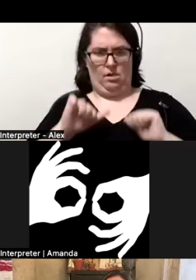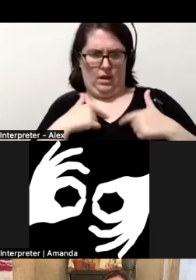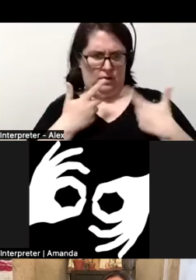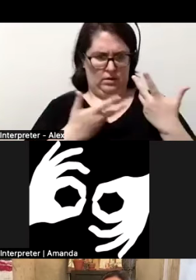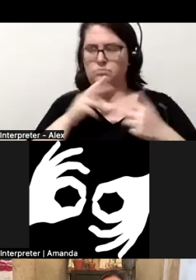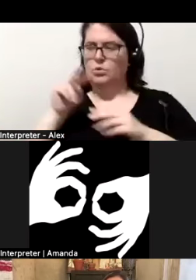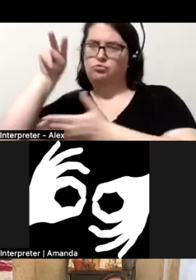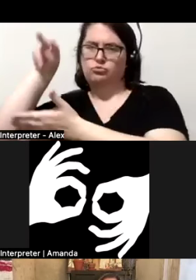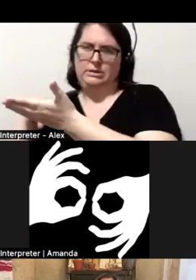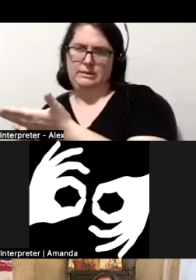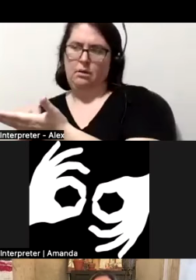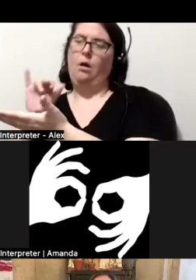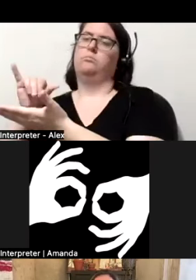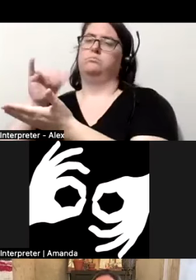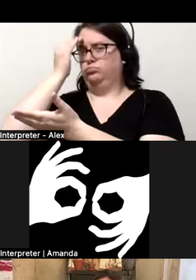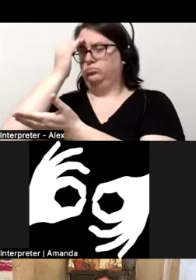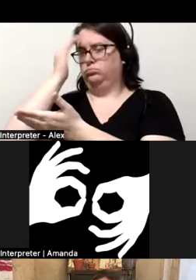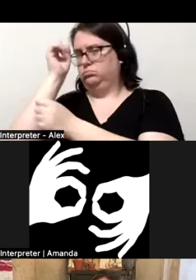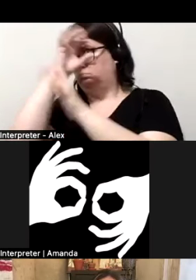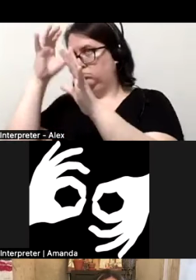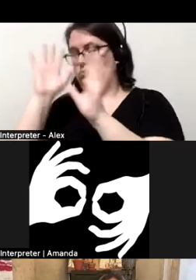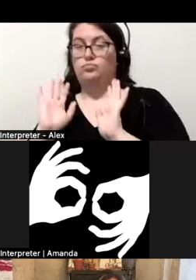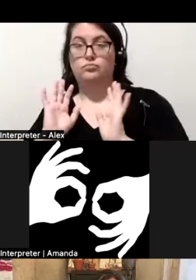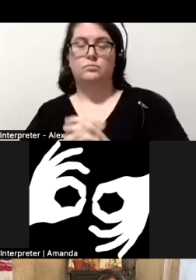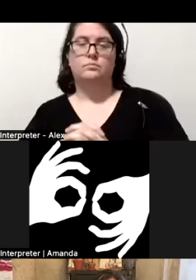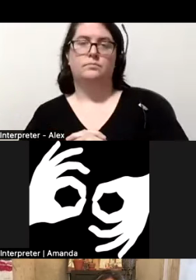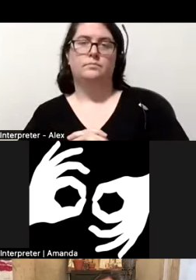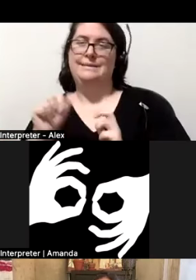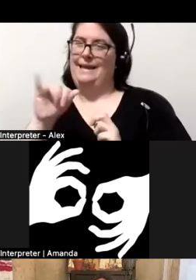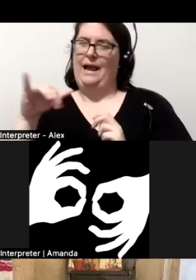that if you're looking to learn more about the risks surrounding AI.